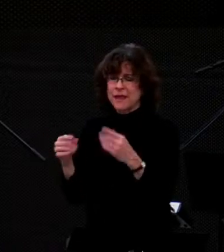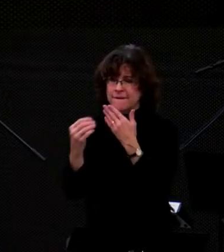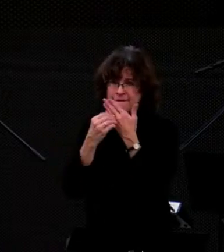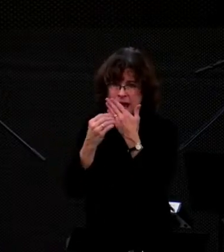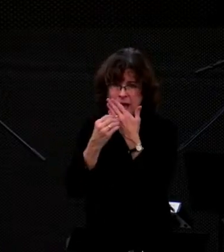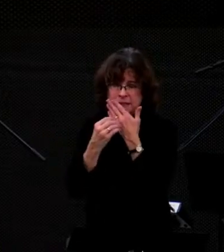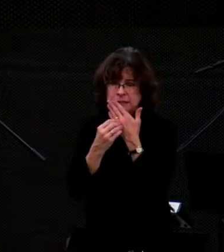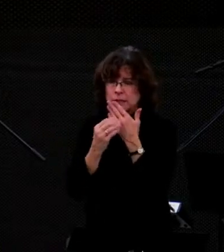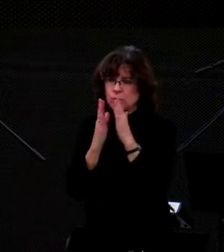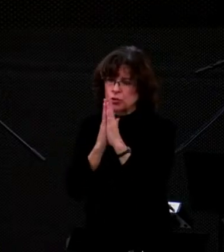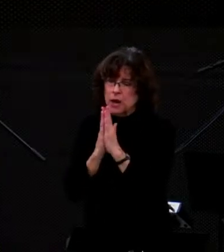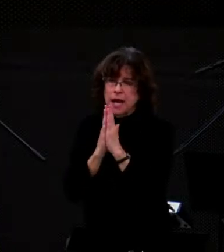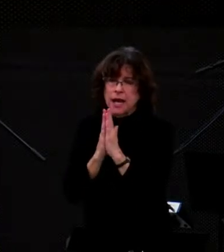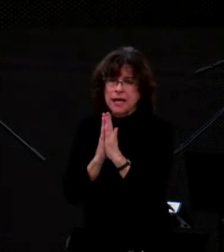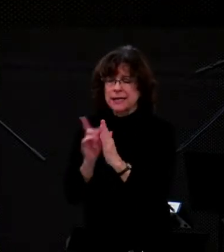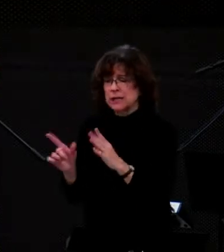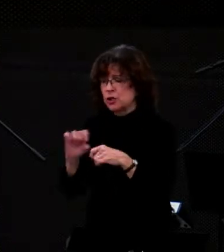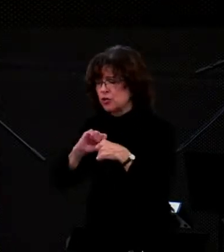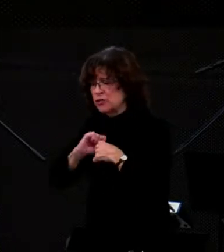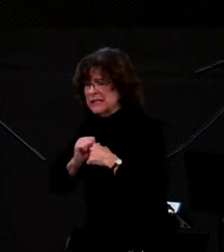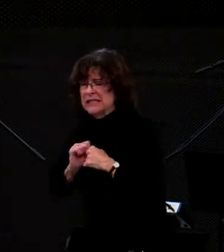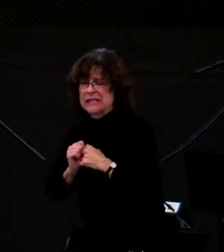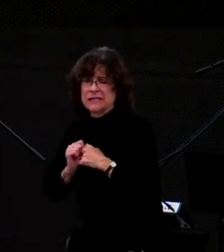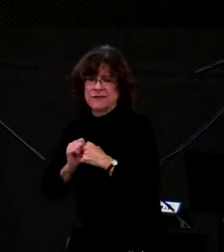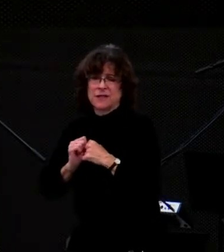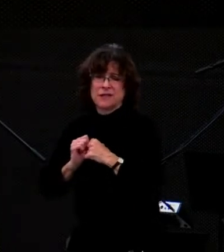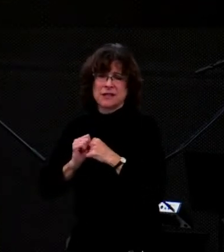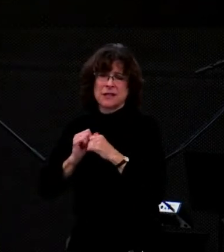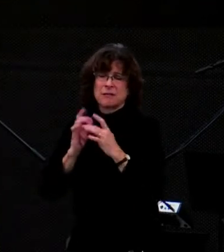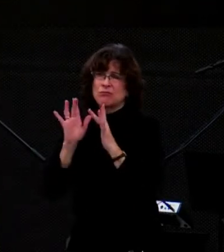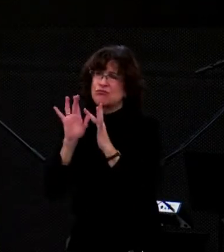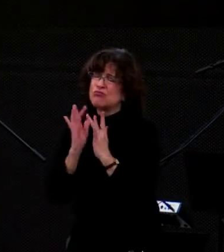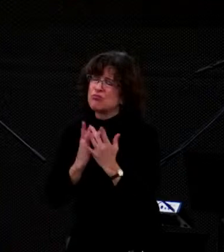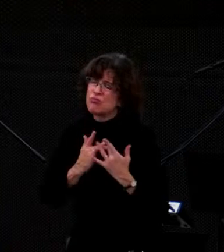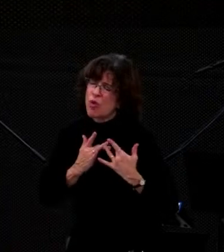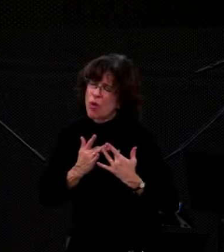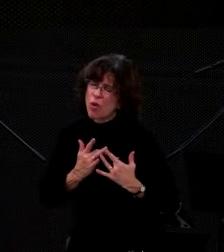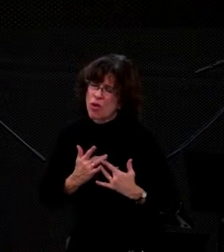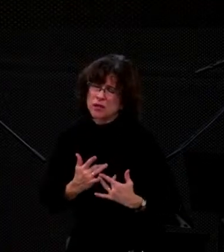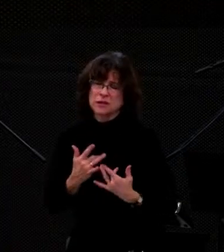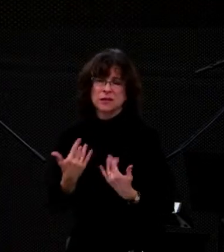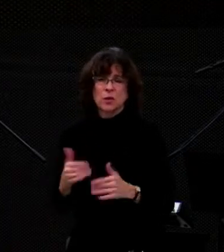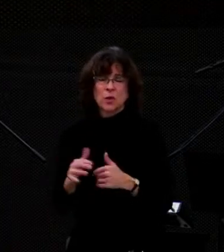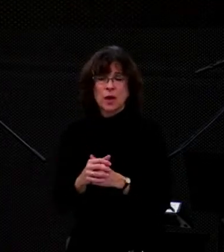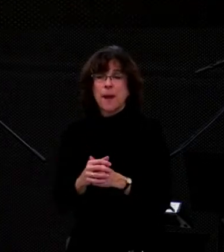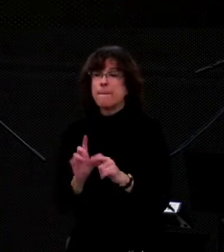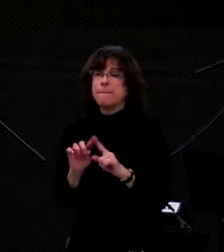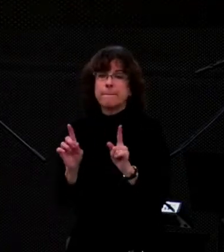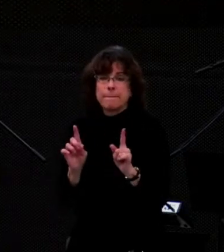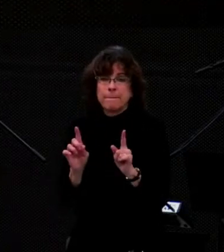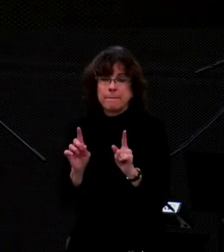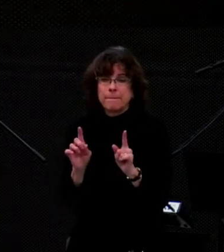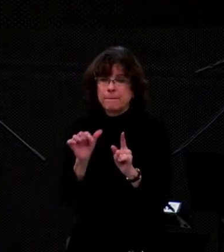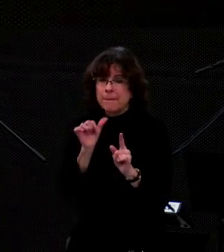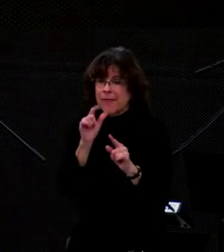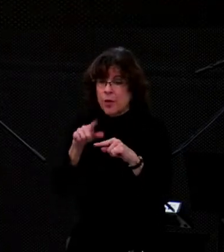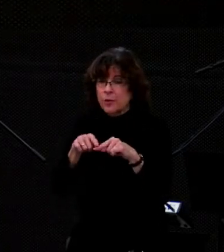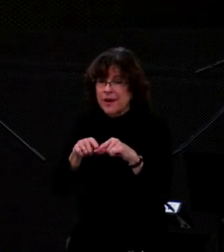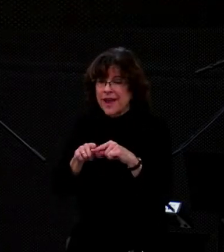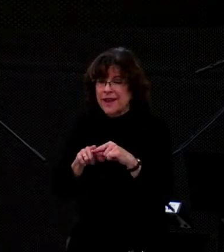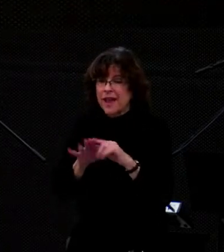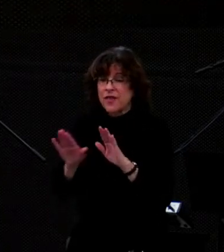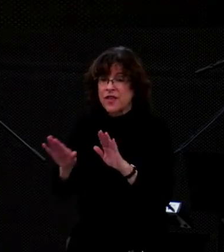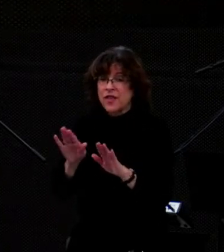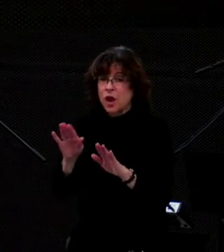Mordecai mourns and grieves, and they rely not on their own cunning and wits, but rather on their